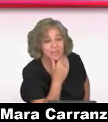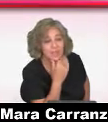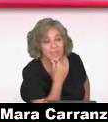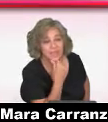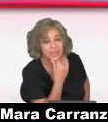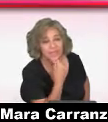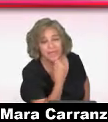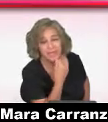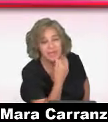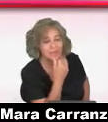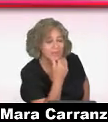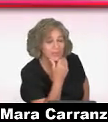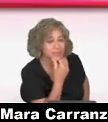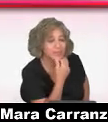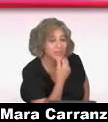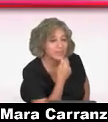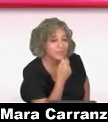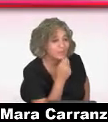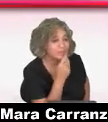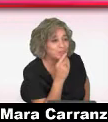So we need to say,